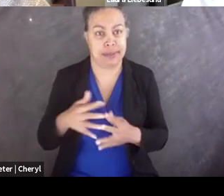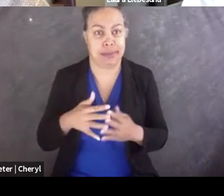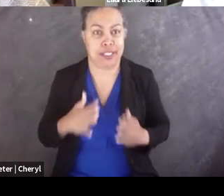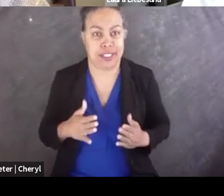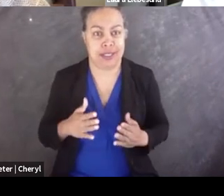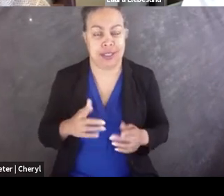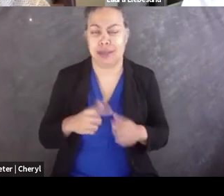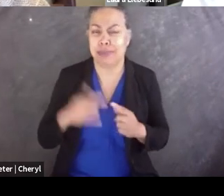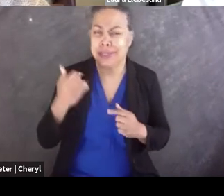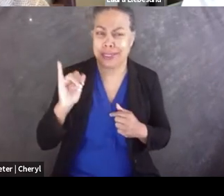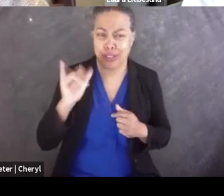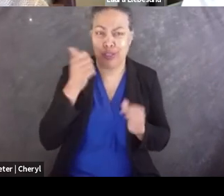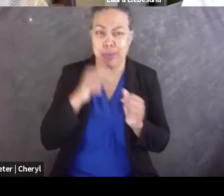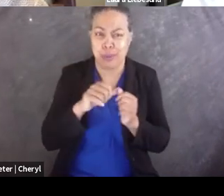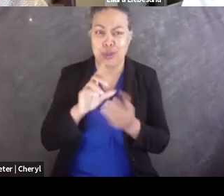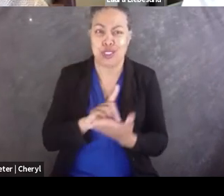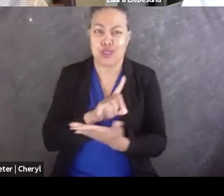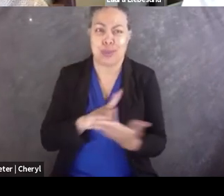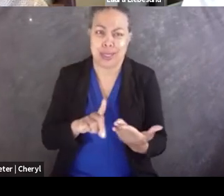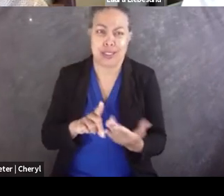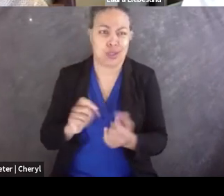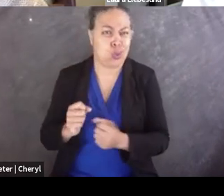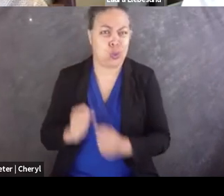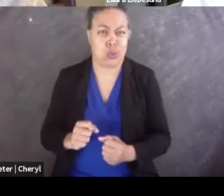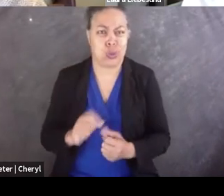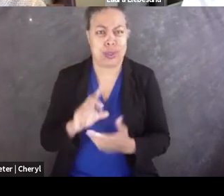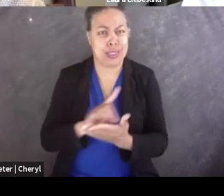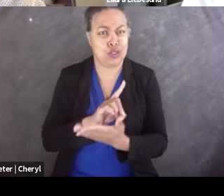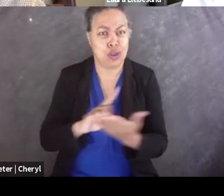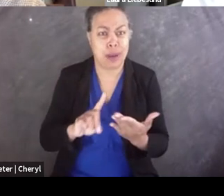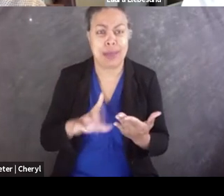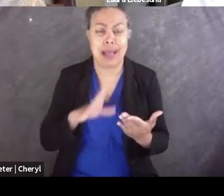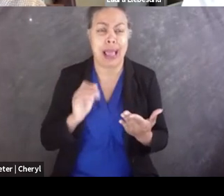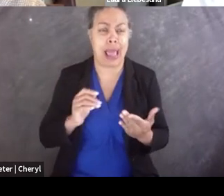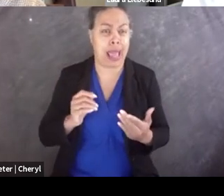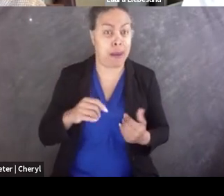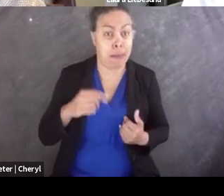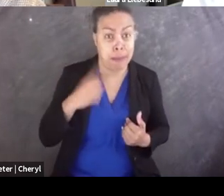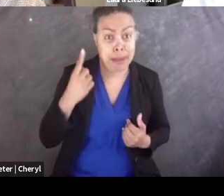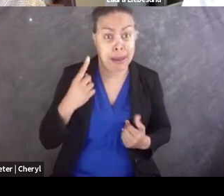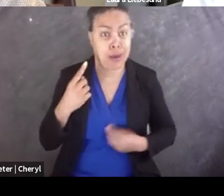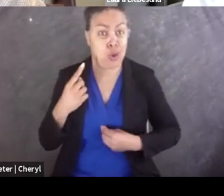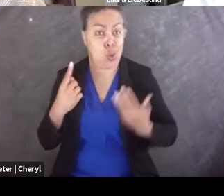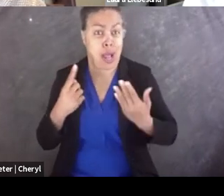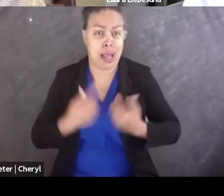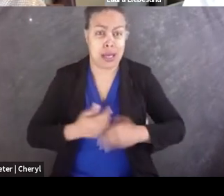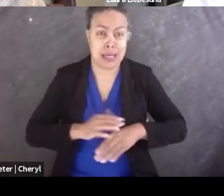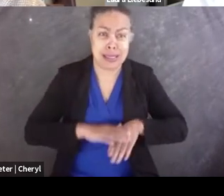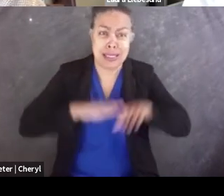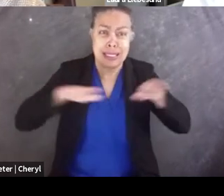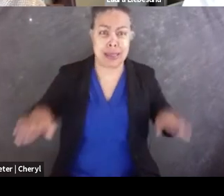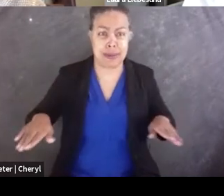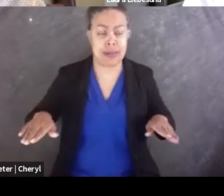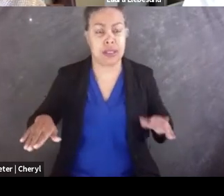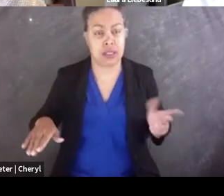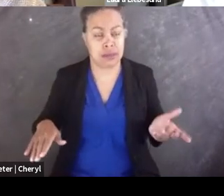that discrimination and segregation were in some cases not a